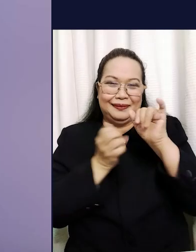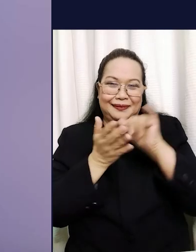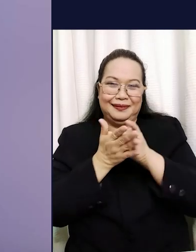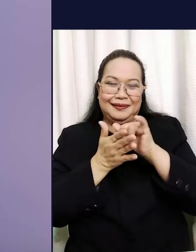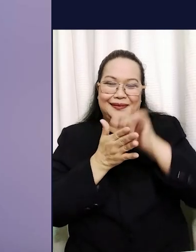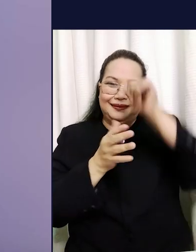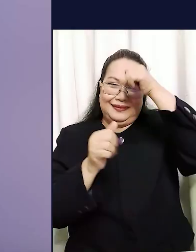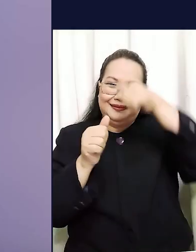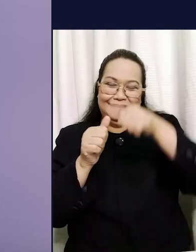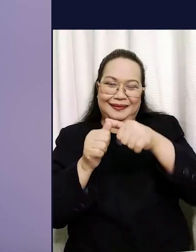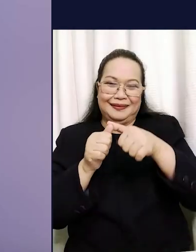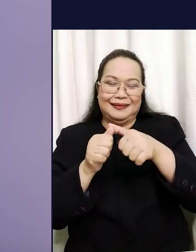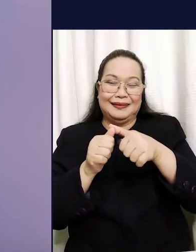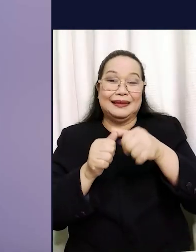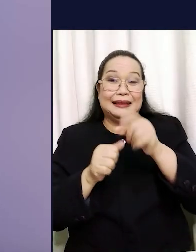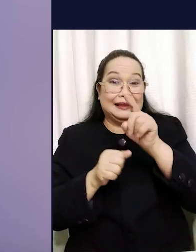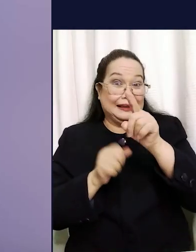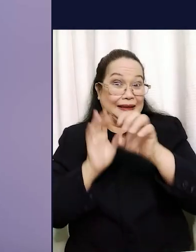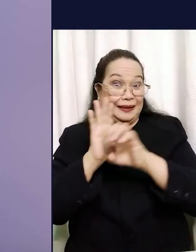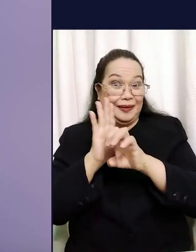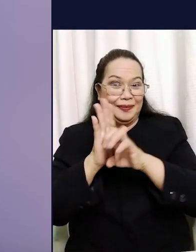asking forgiveness.